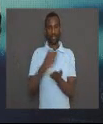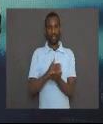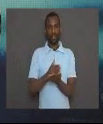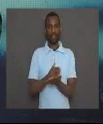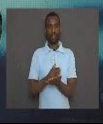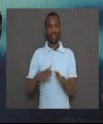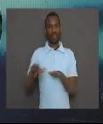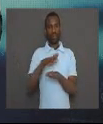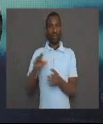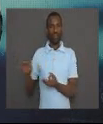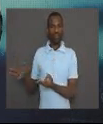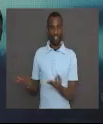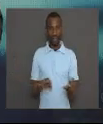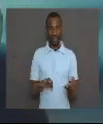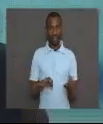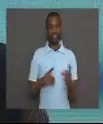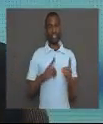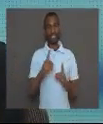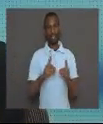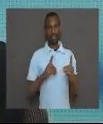on fluid dynamics.